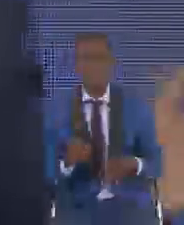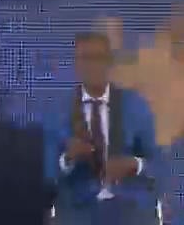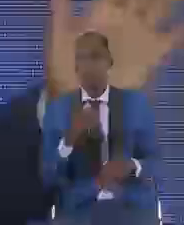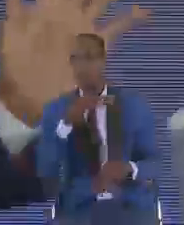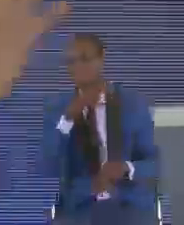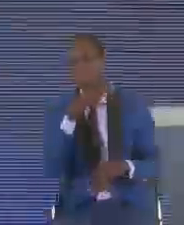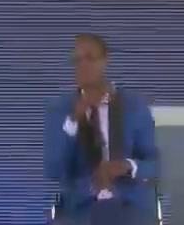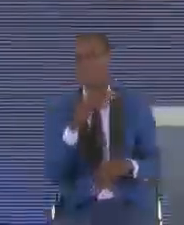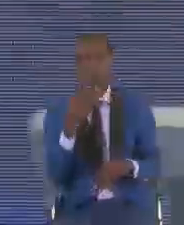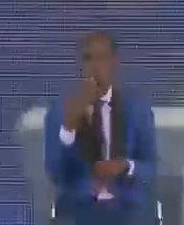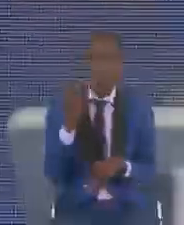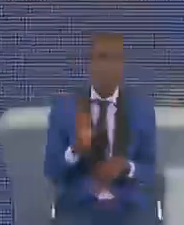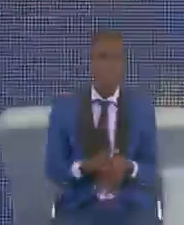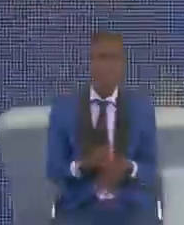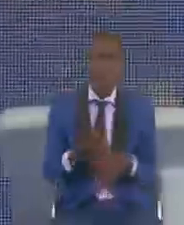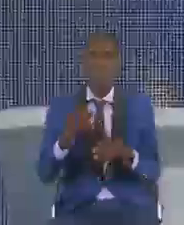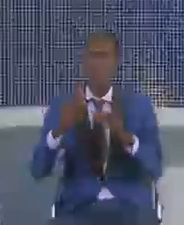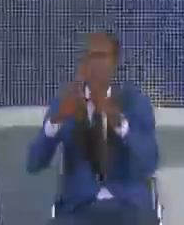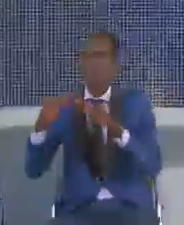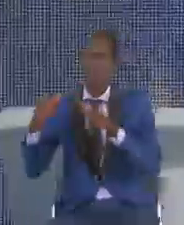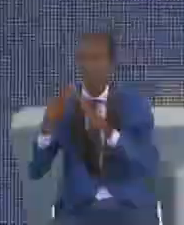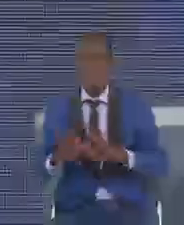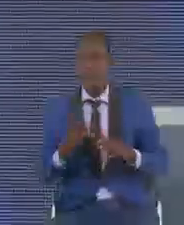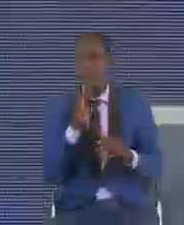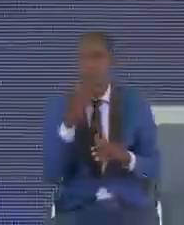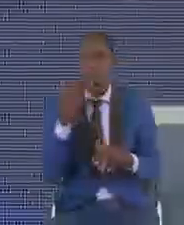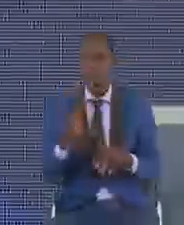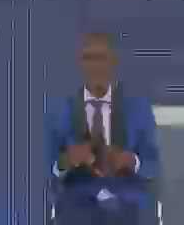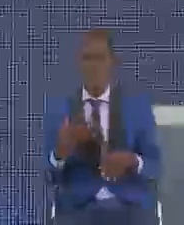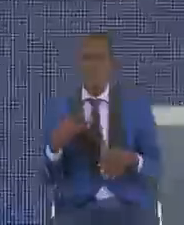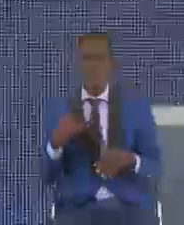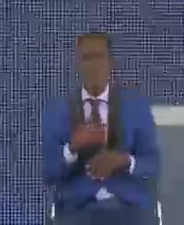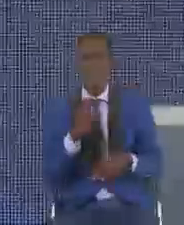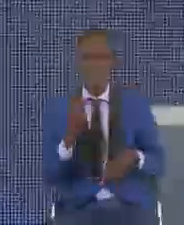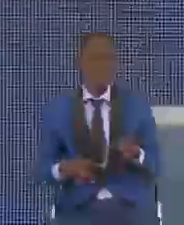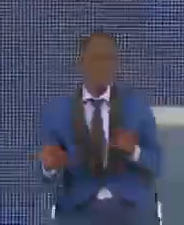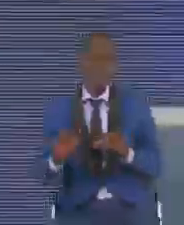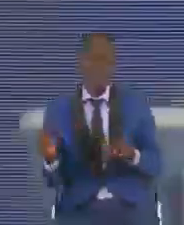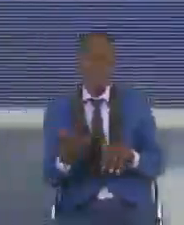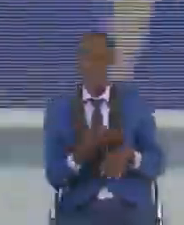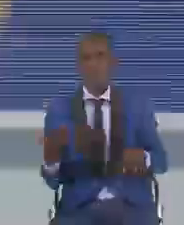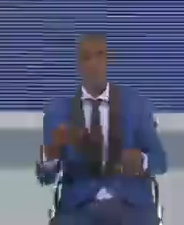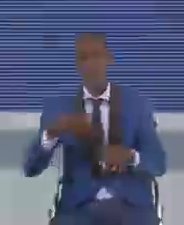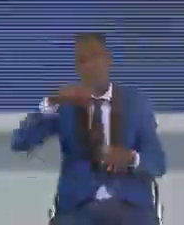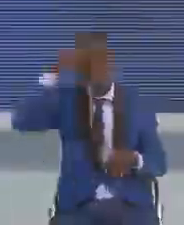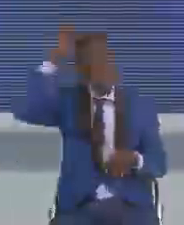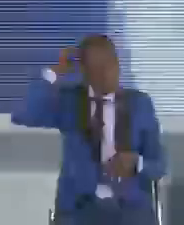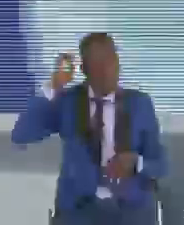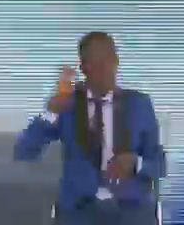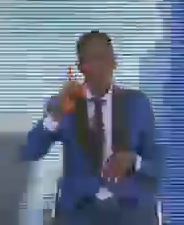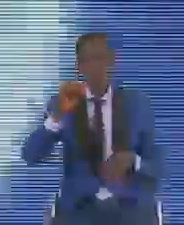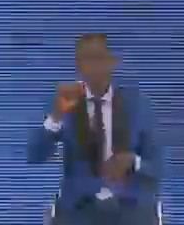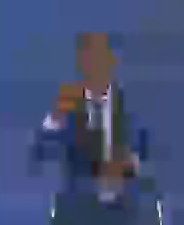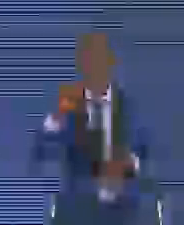and the community is dangerous, and now they cannot do anything. Daniel tells us, the